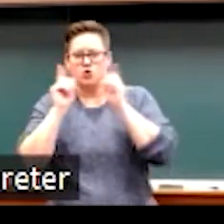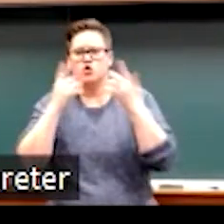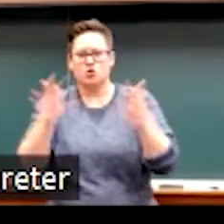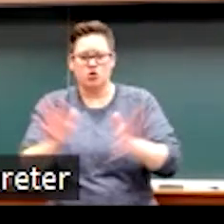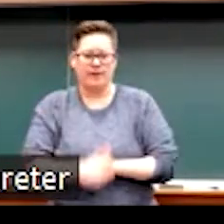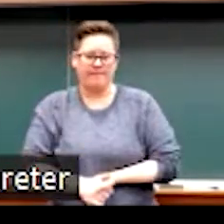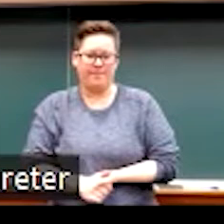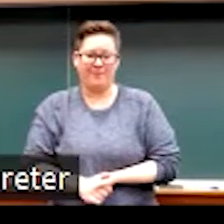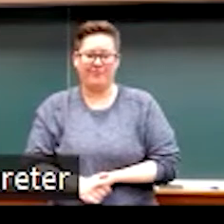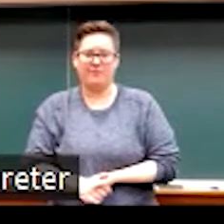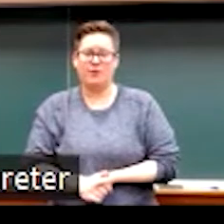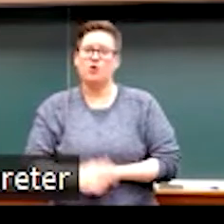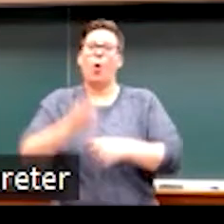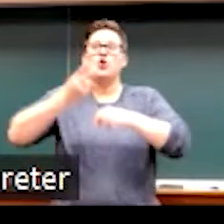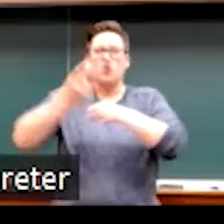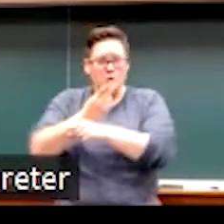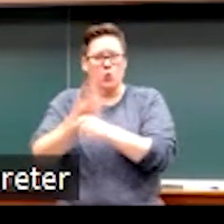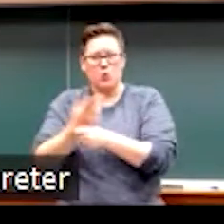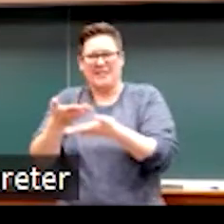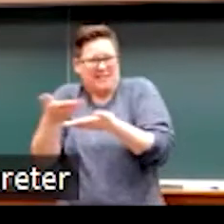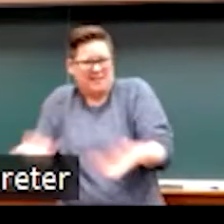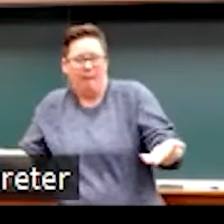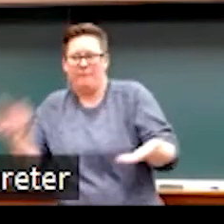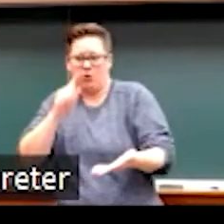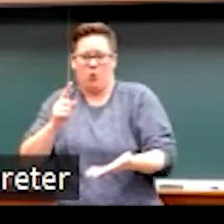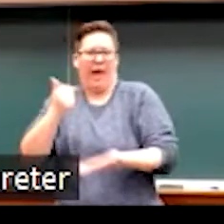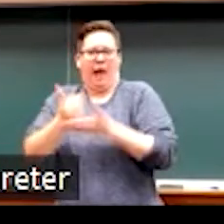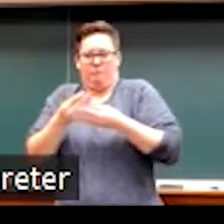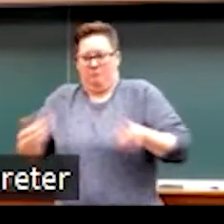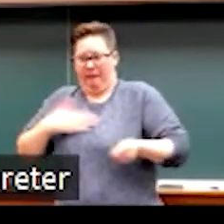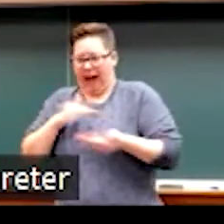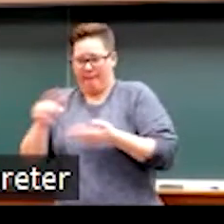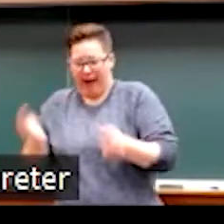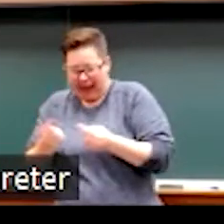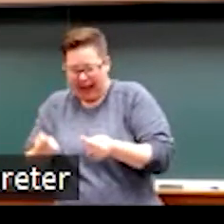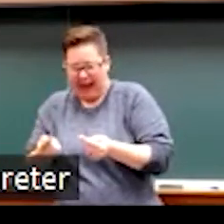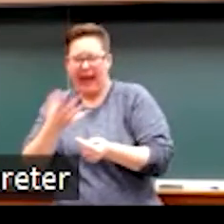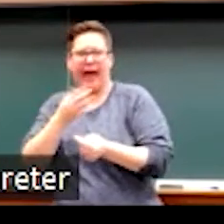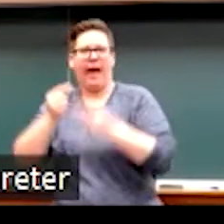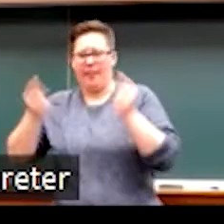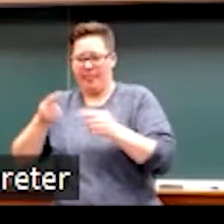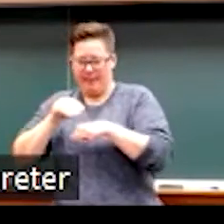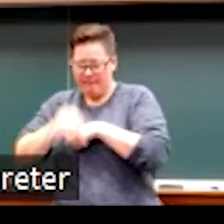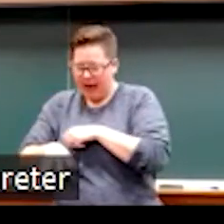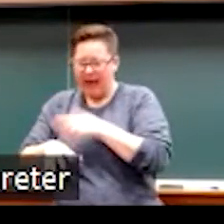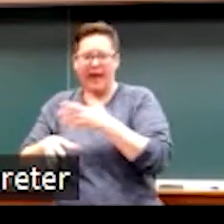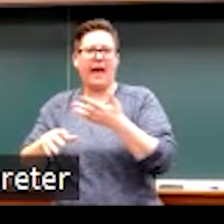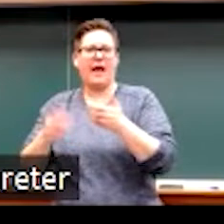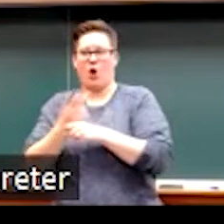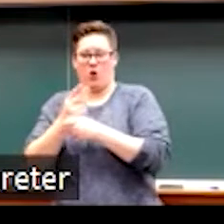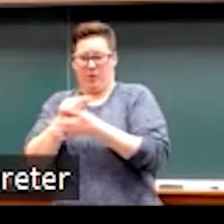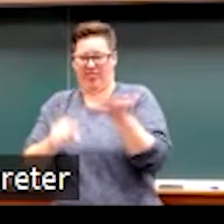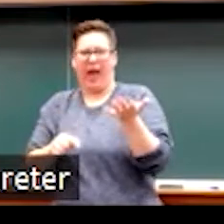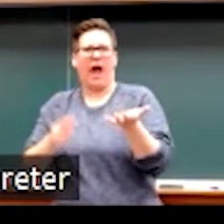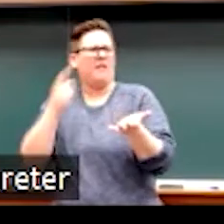of. So in that sense, the use of substances to self-medicate pain and the effects of pain and the impact of pain, I